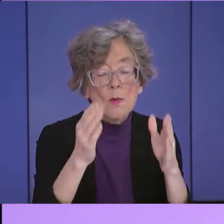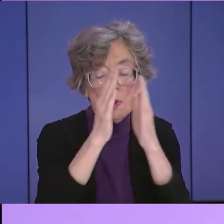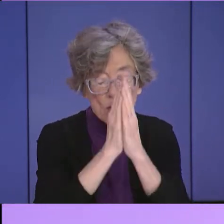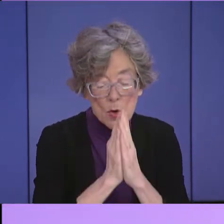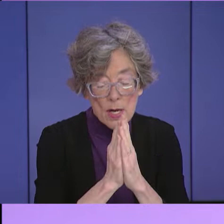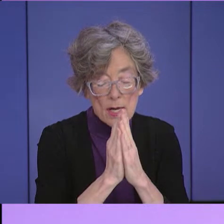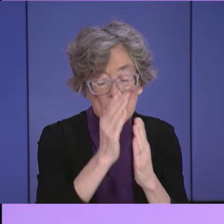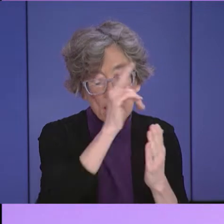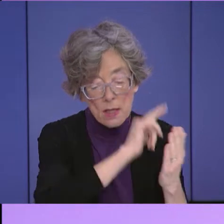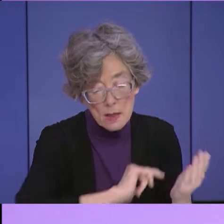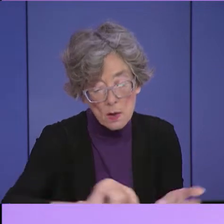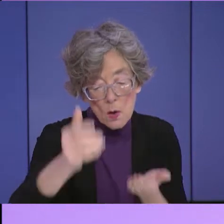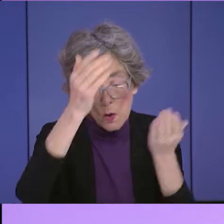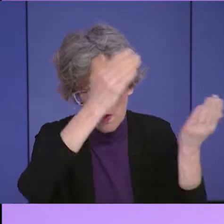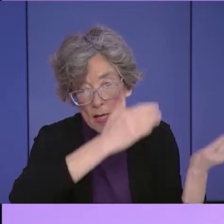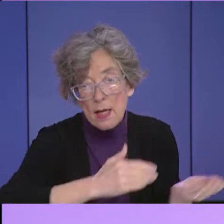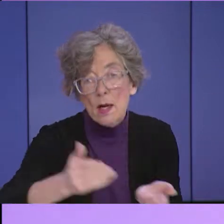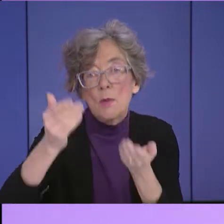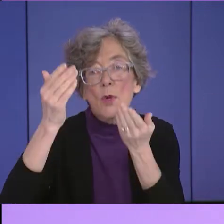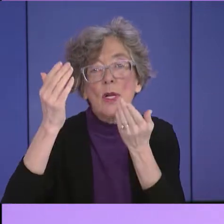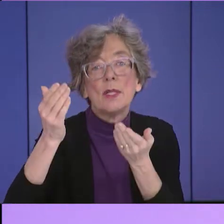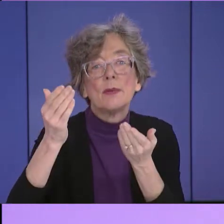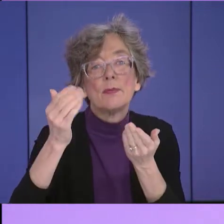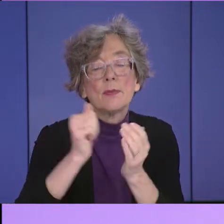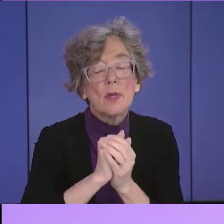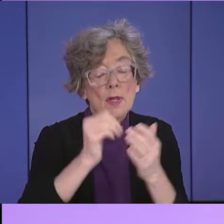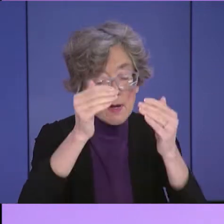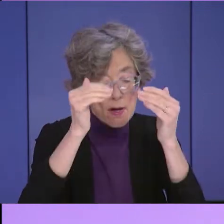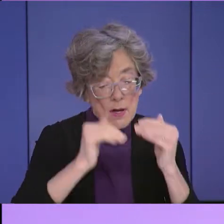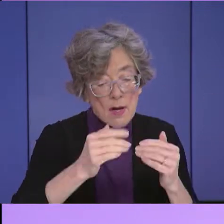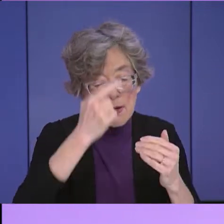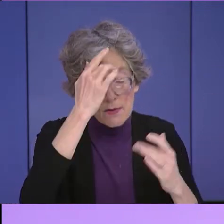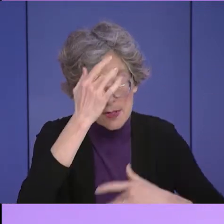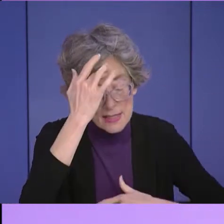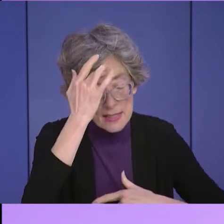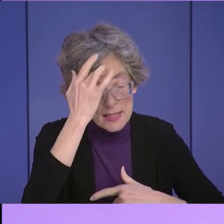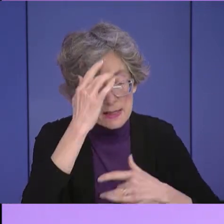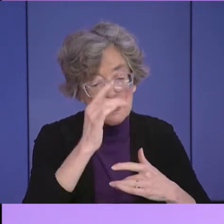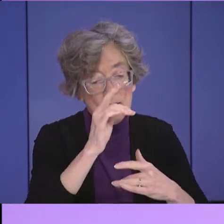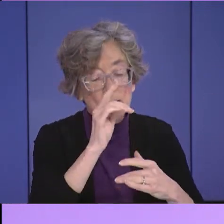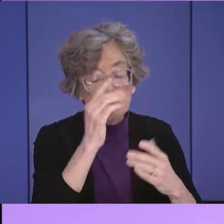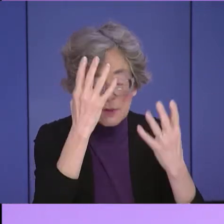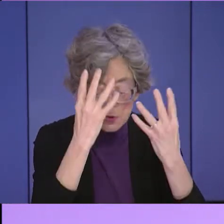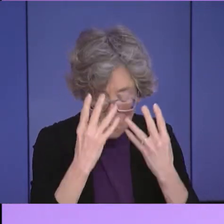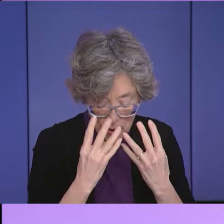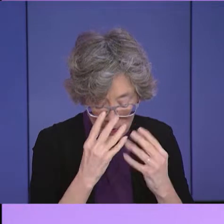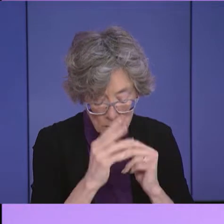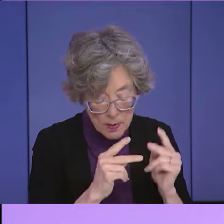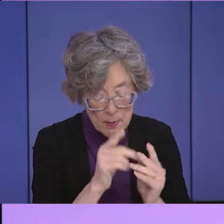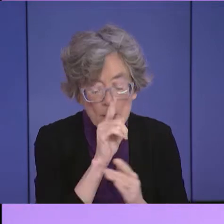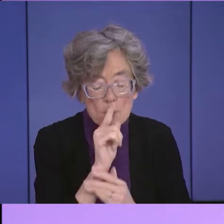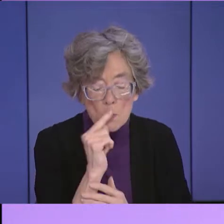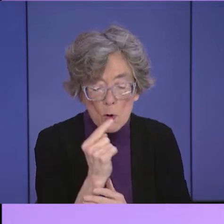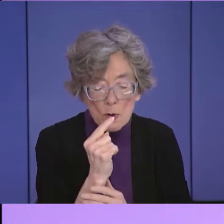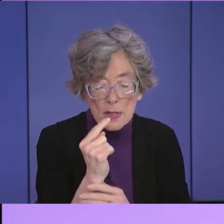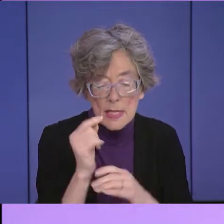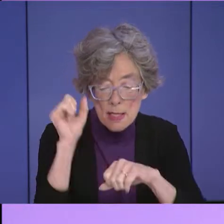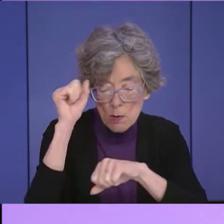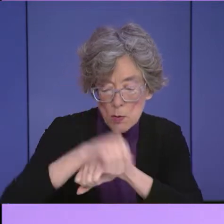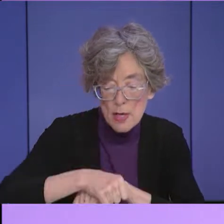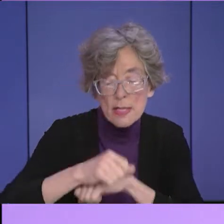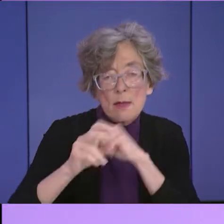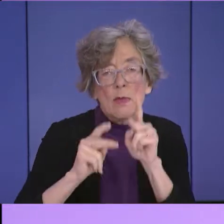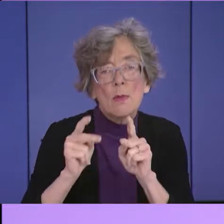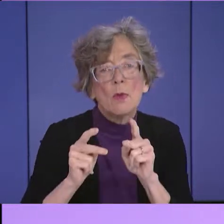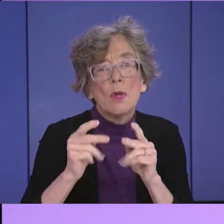us pray to the Lord. Lord, hear our prayer. For the sick, sorrowful, lonely, and the oppressed,